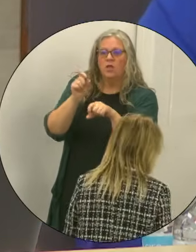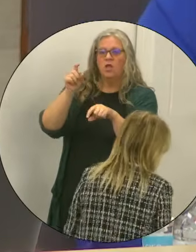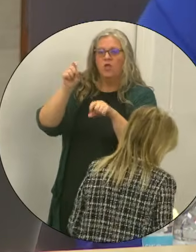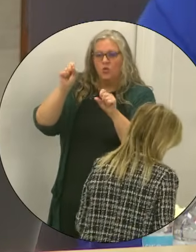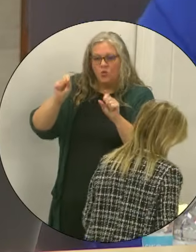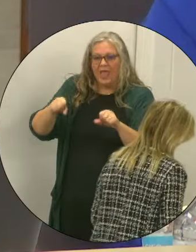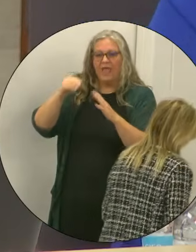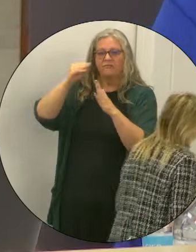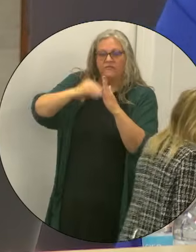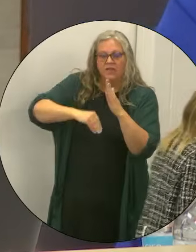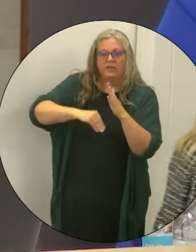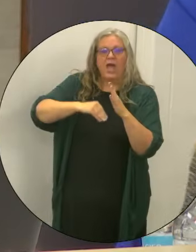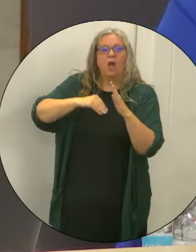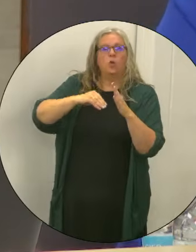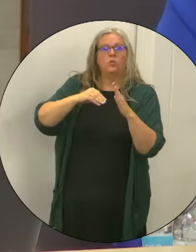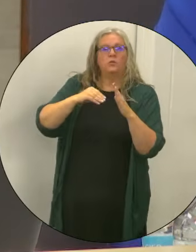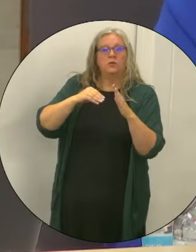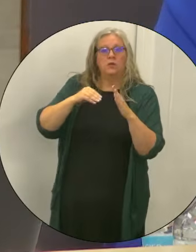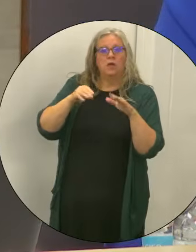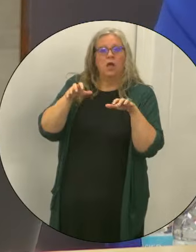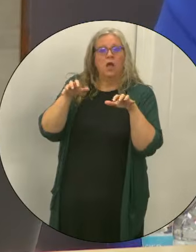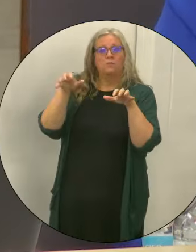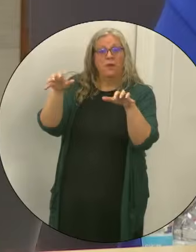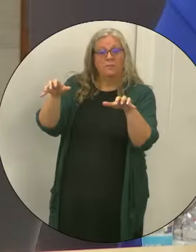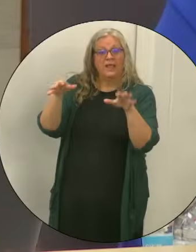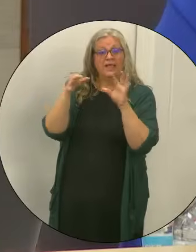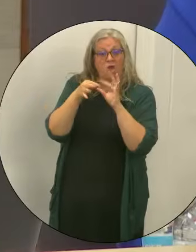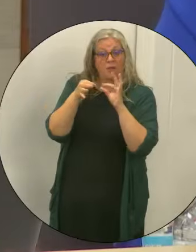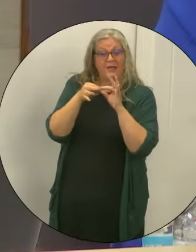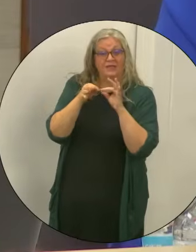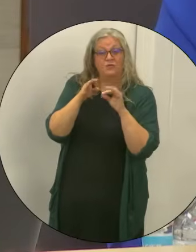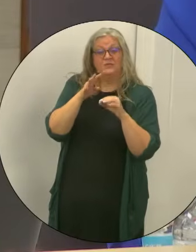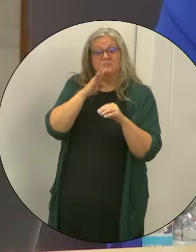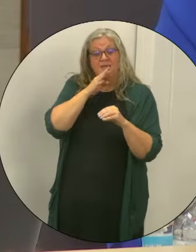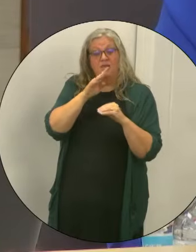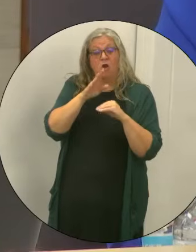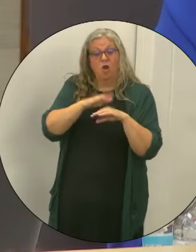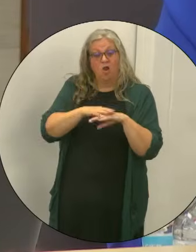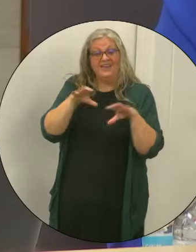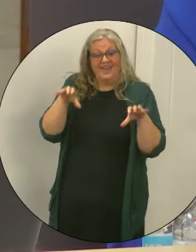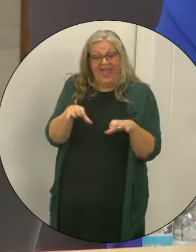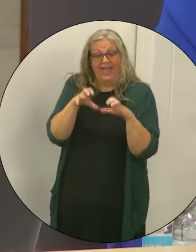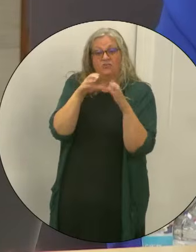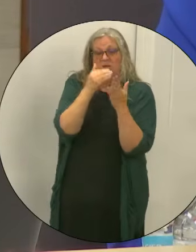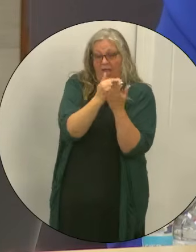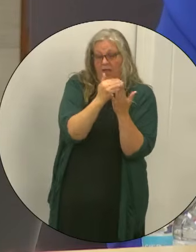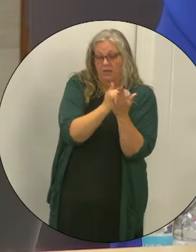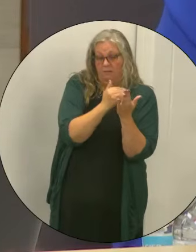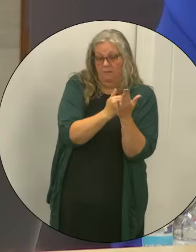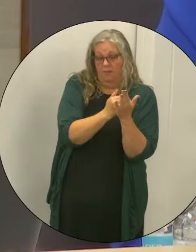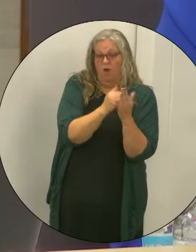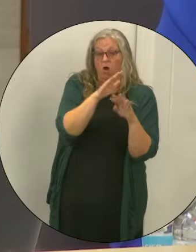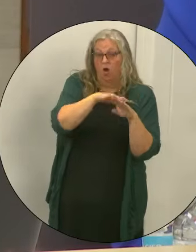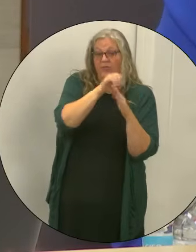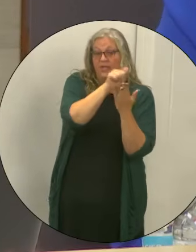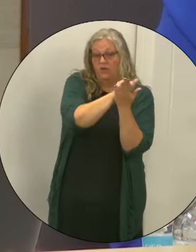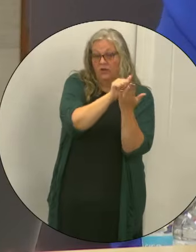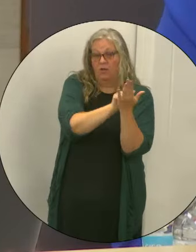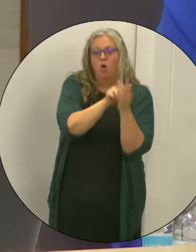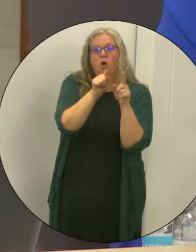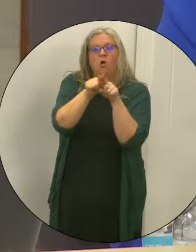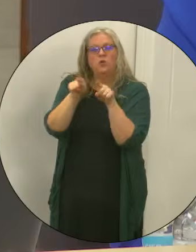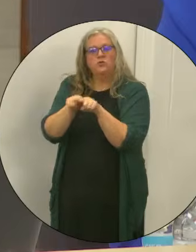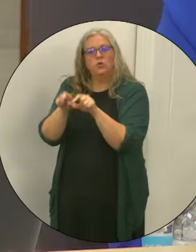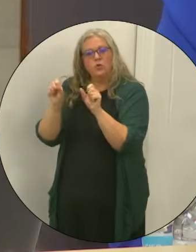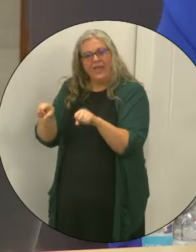out a public comment card to speak directly on an action item that we're discussing that is on the agenda. And then you can also sign up to